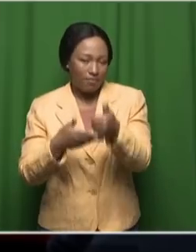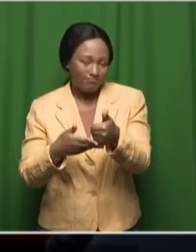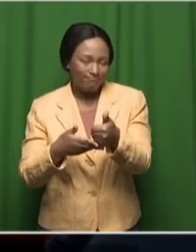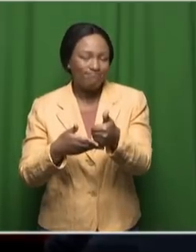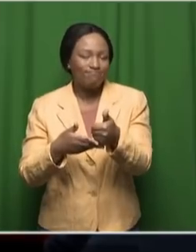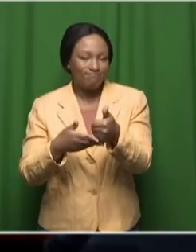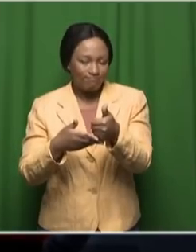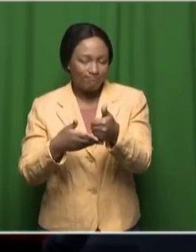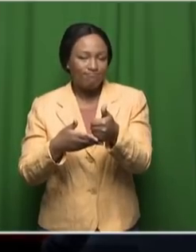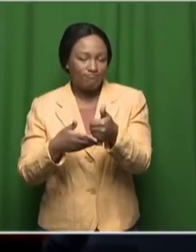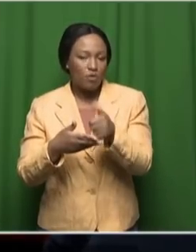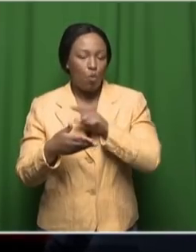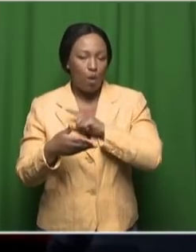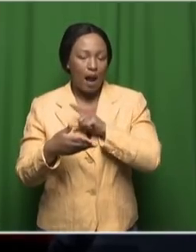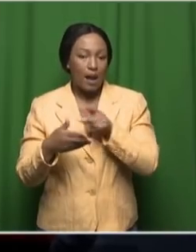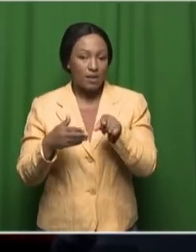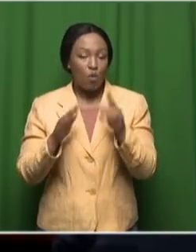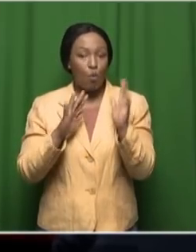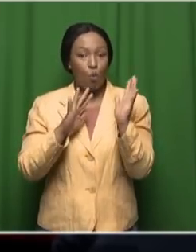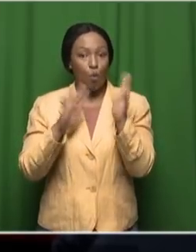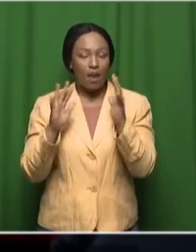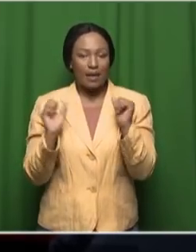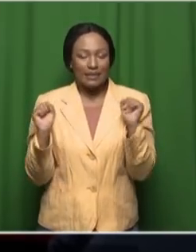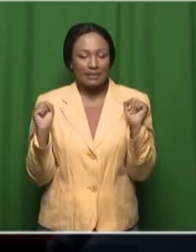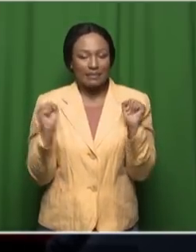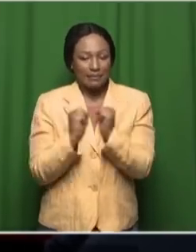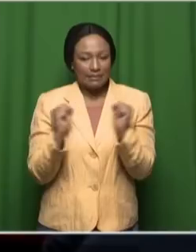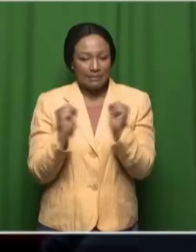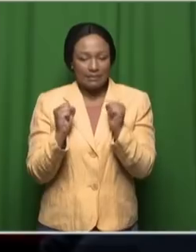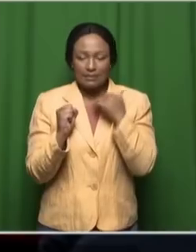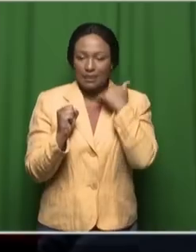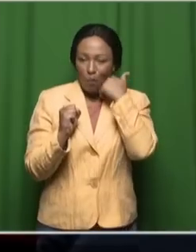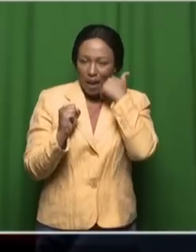relief amid this extremely cold snap, wet and